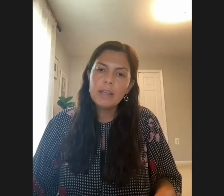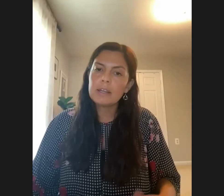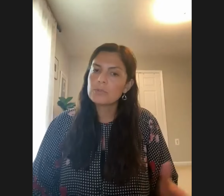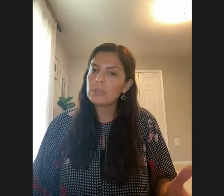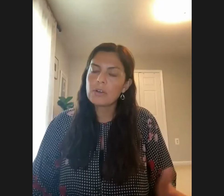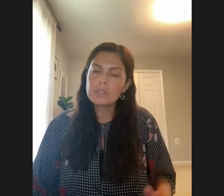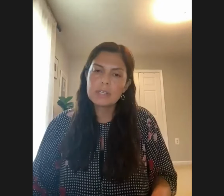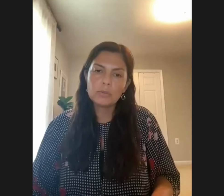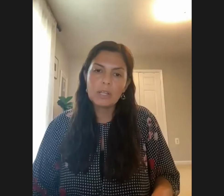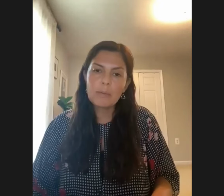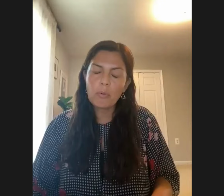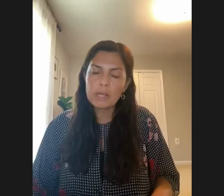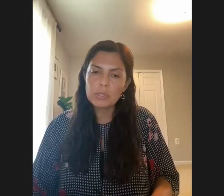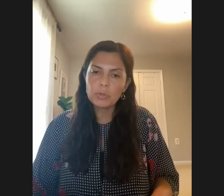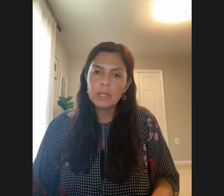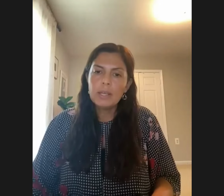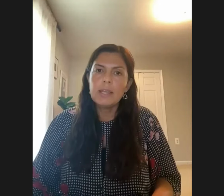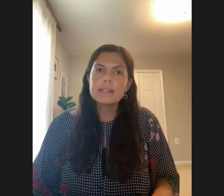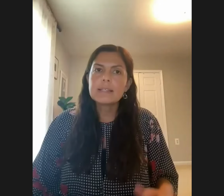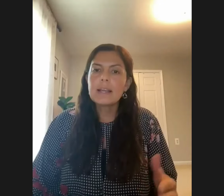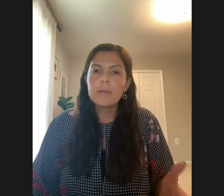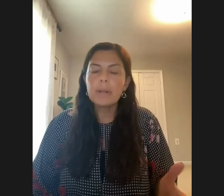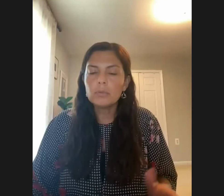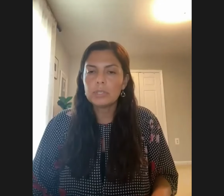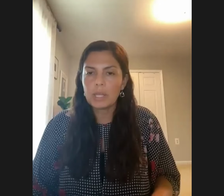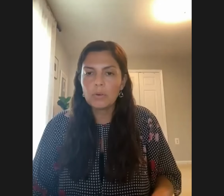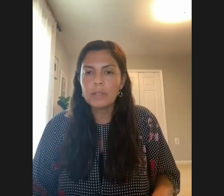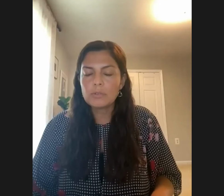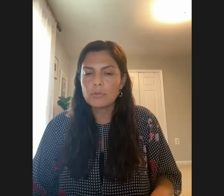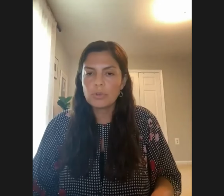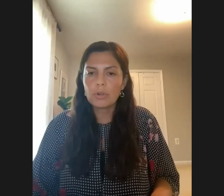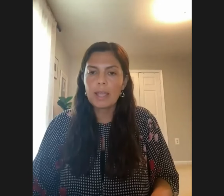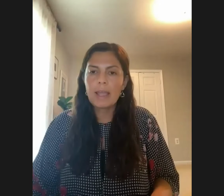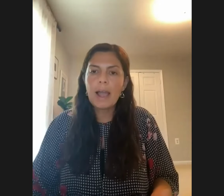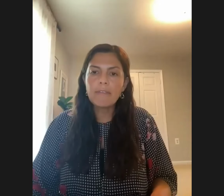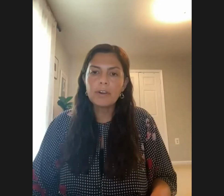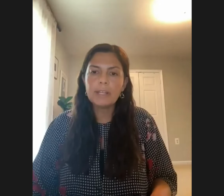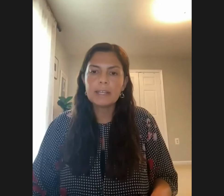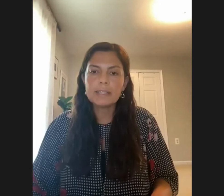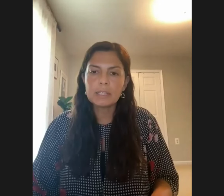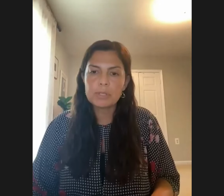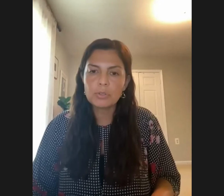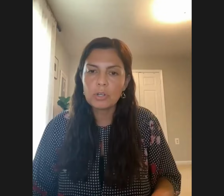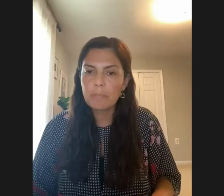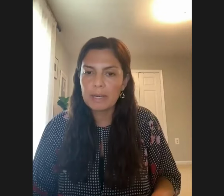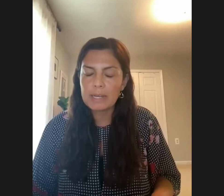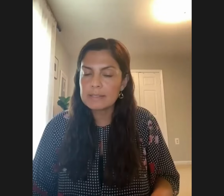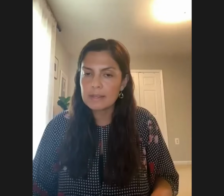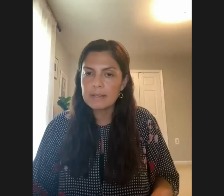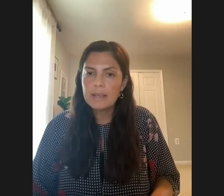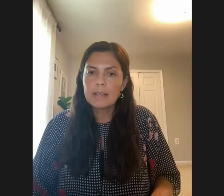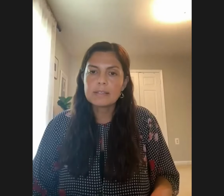to improve these access conditions for the population. And this is a great question.